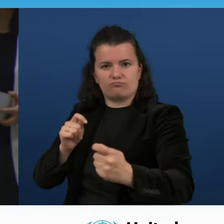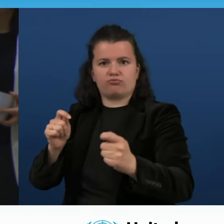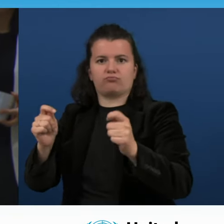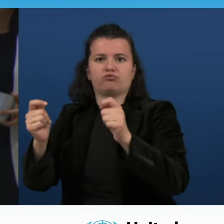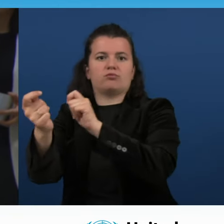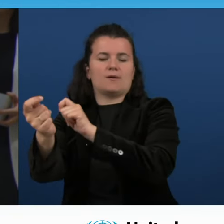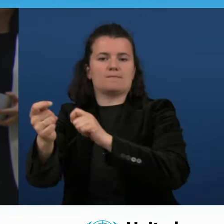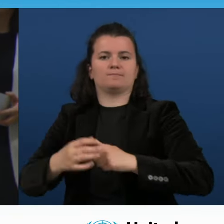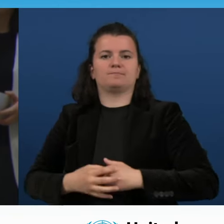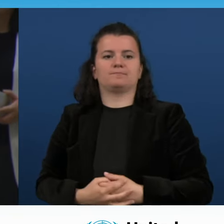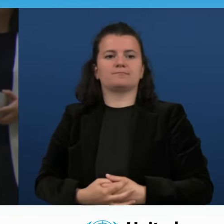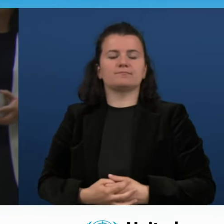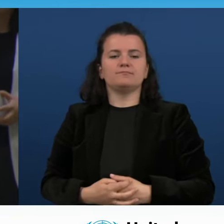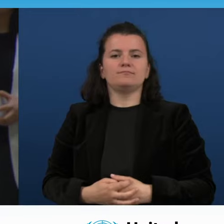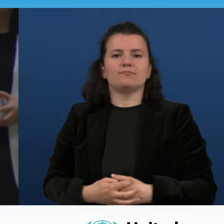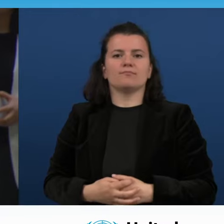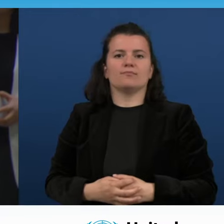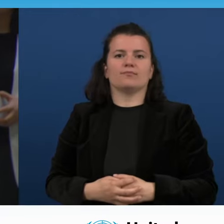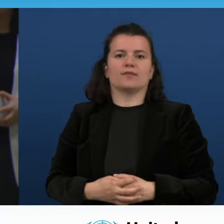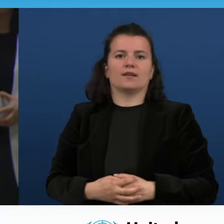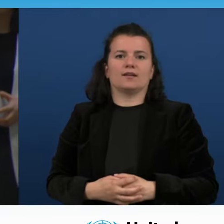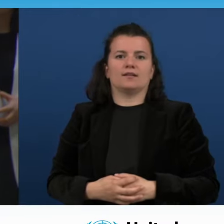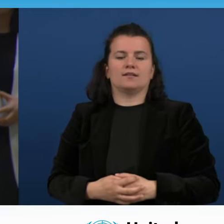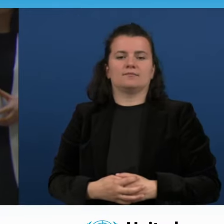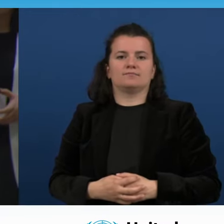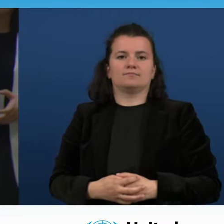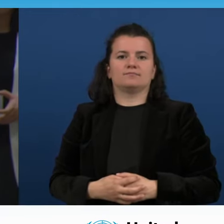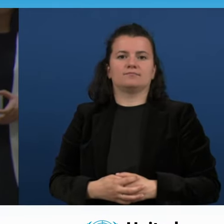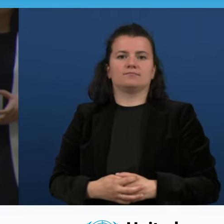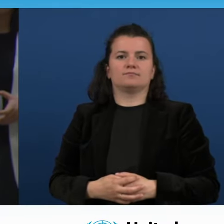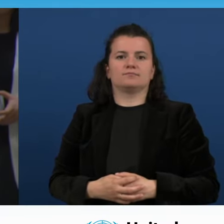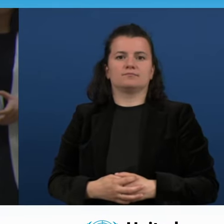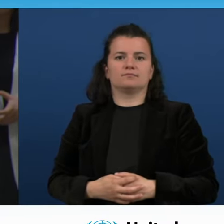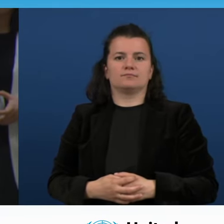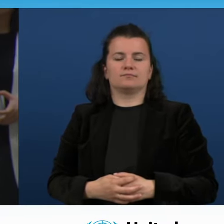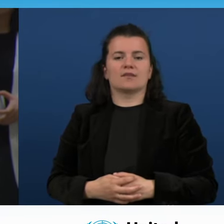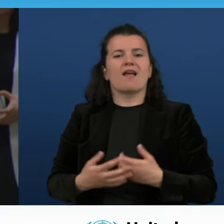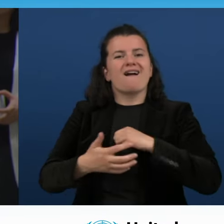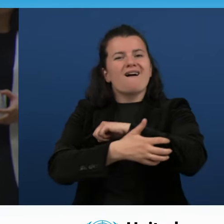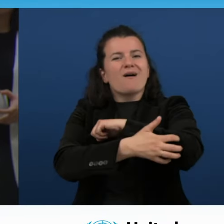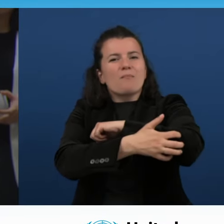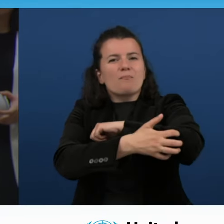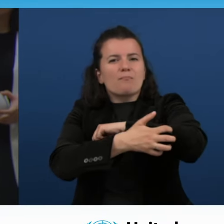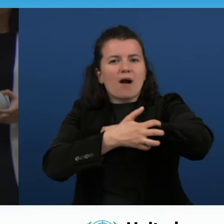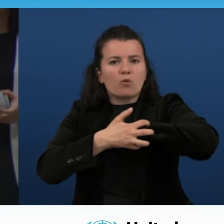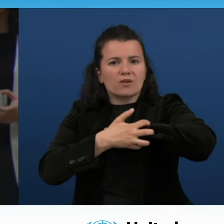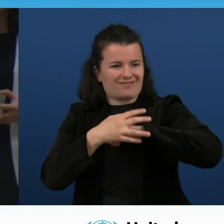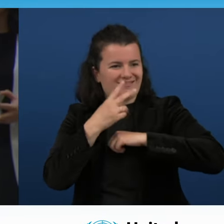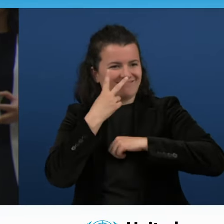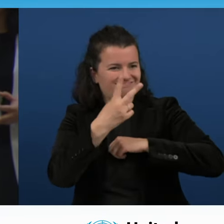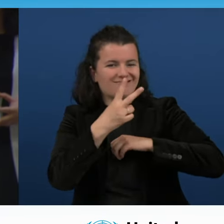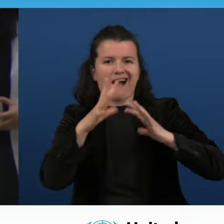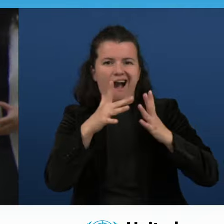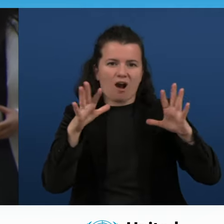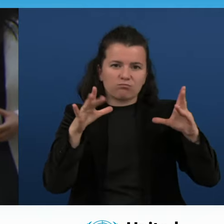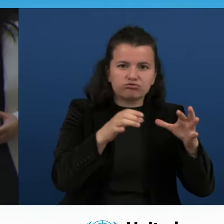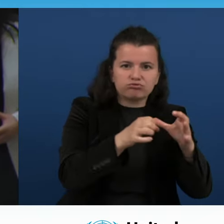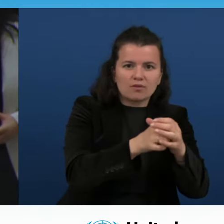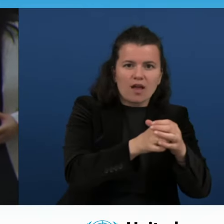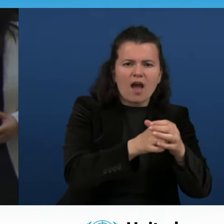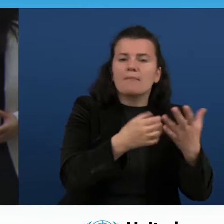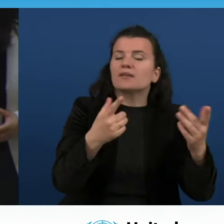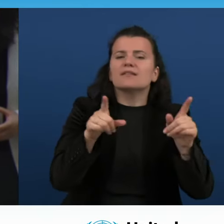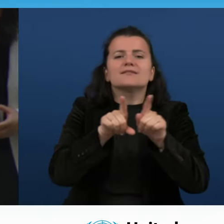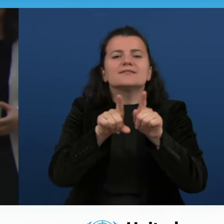We want to not only treat the symptoms, but tackle the roots of poverty. And now I heard that the ministers are